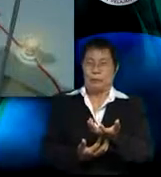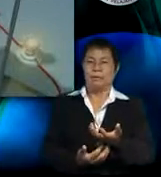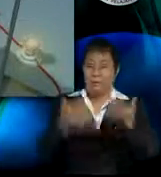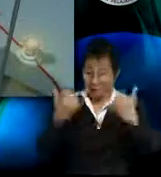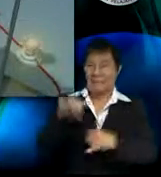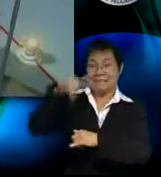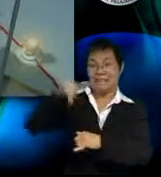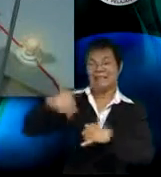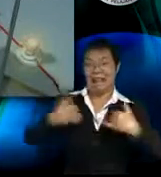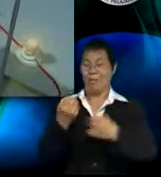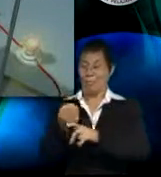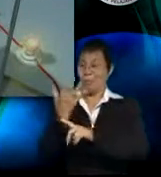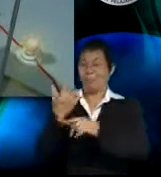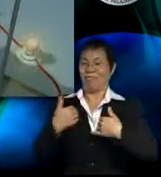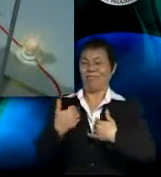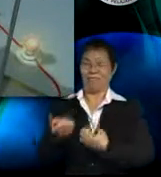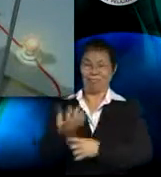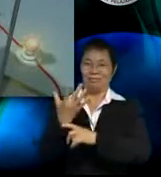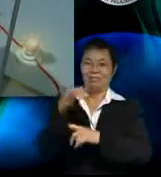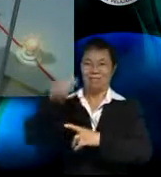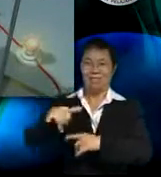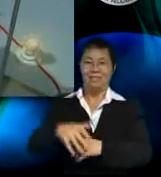Yeah, Yes, the bulb the bulb is lighting up.